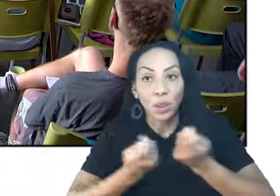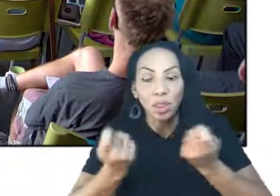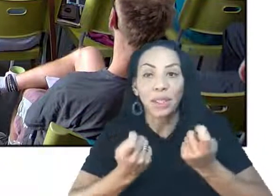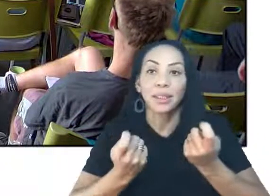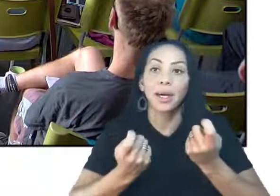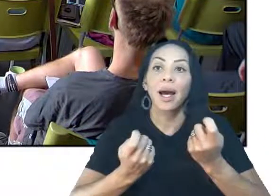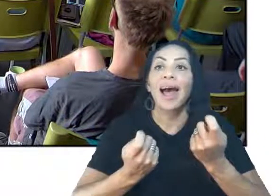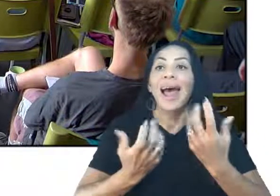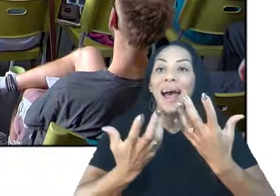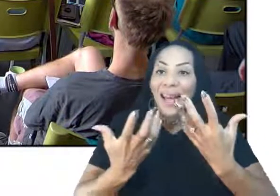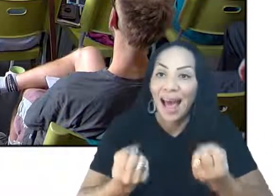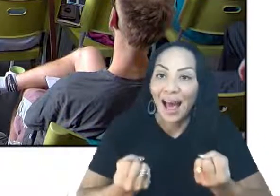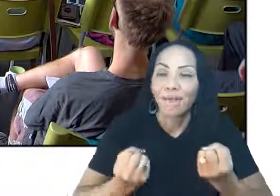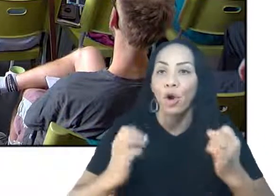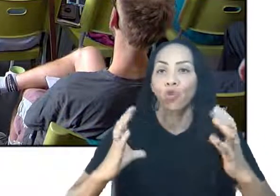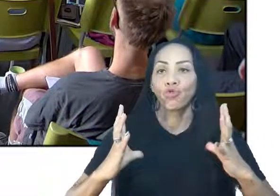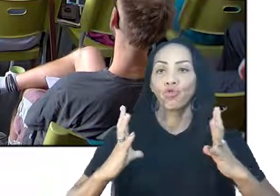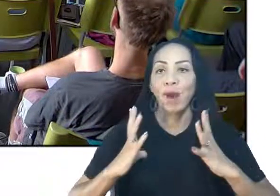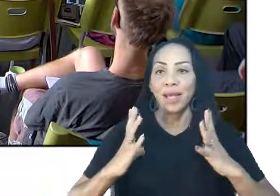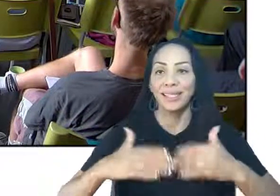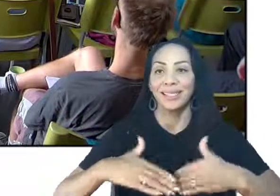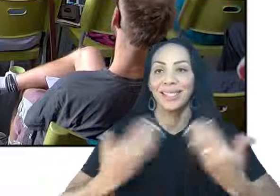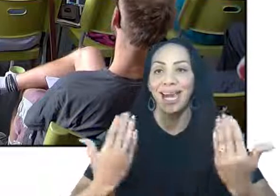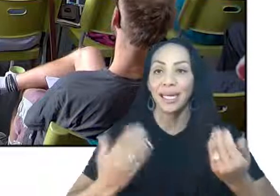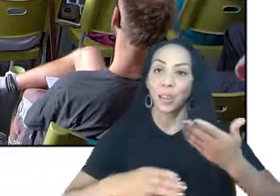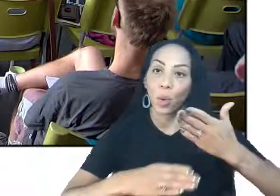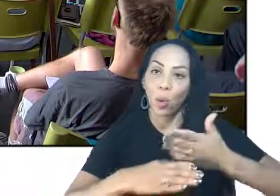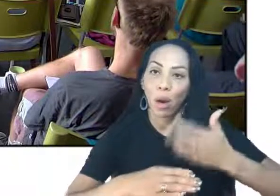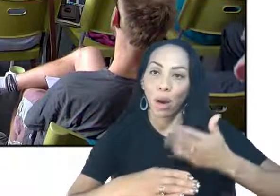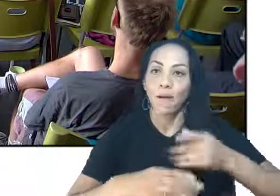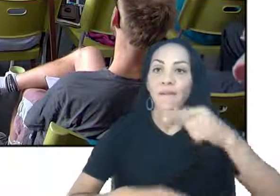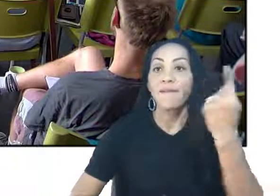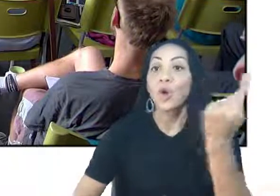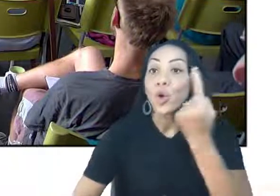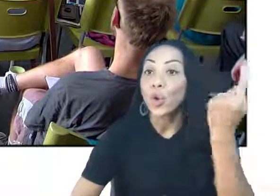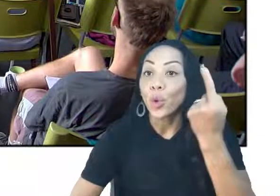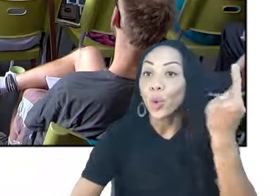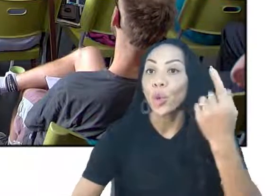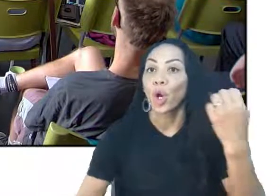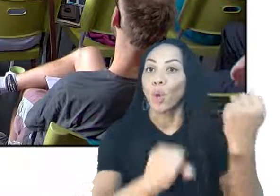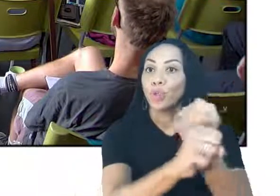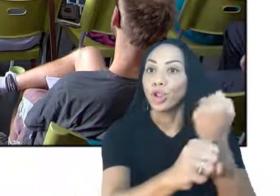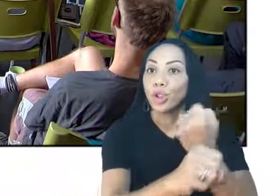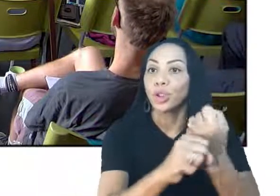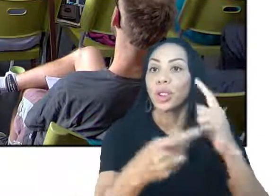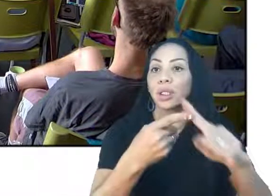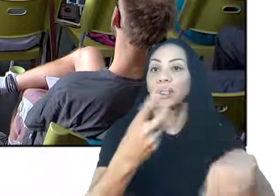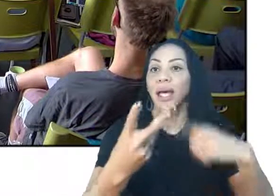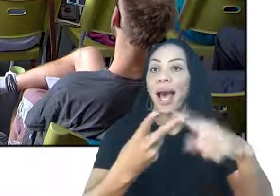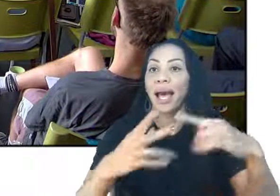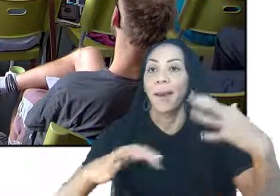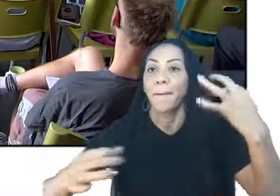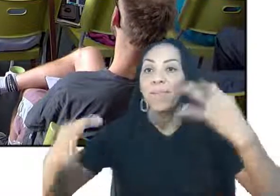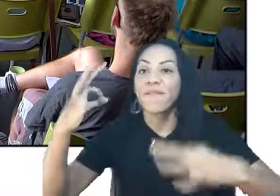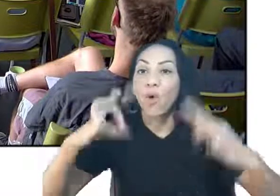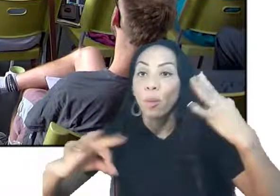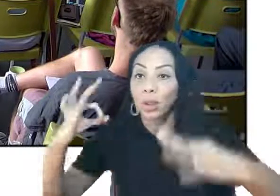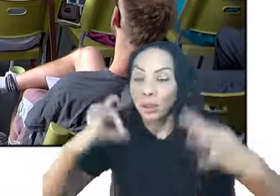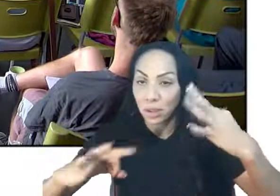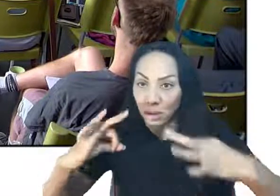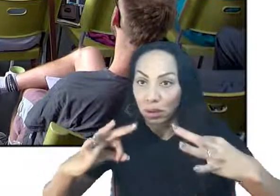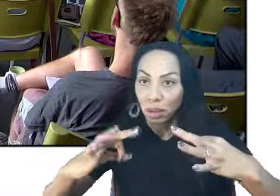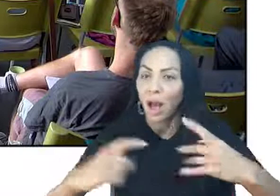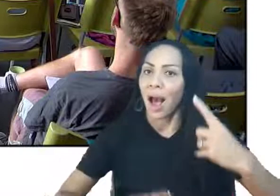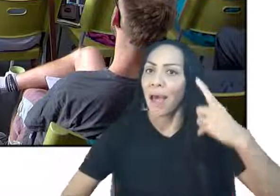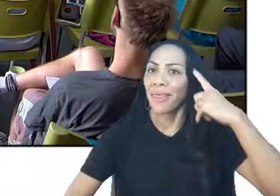for the producers as well as the performers, because I think we are getting a lot better, hopefully, at access for performers,